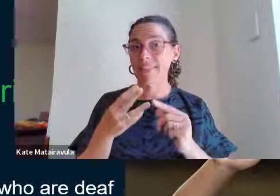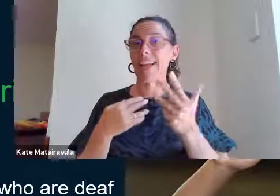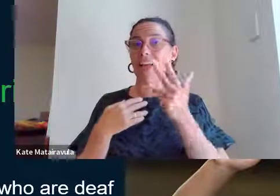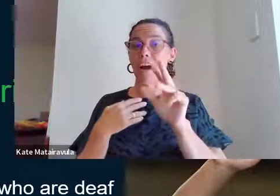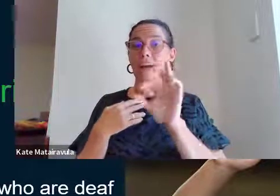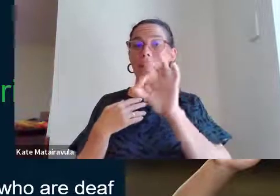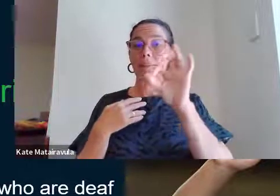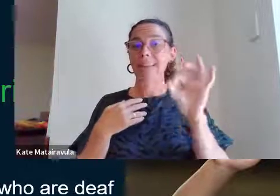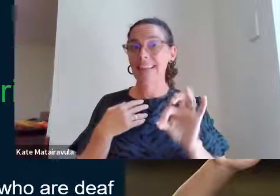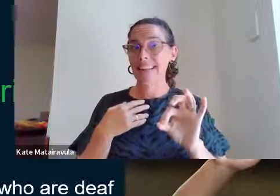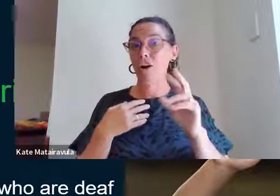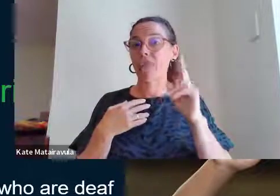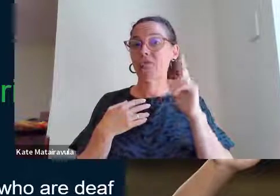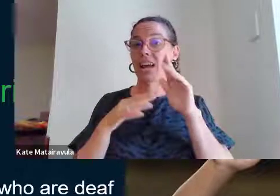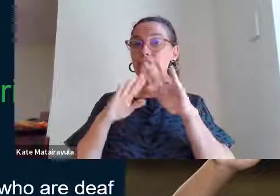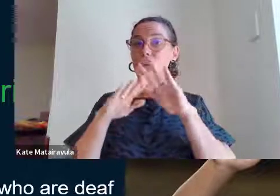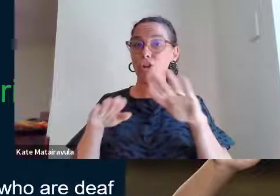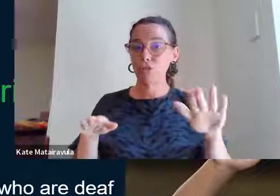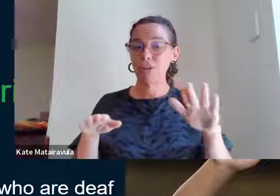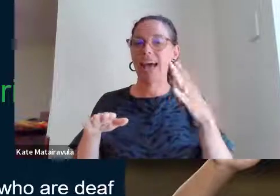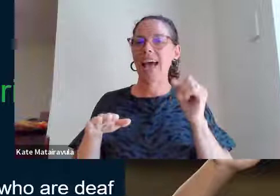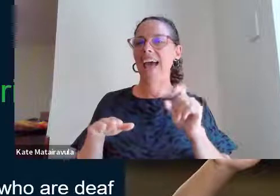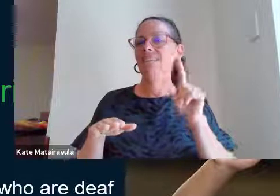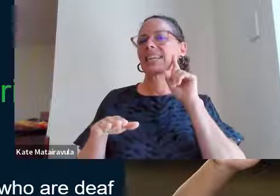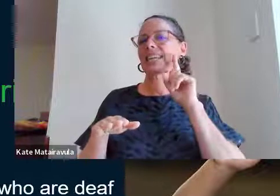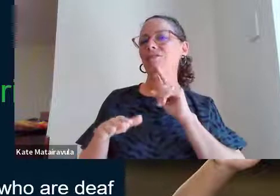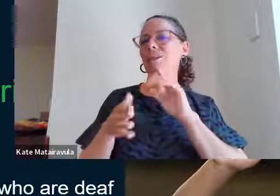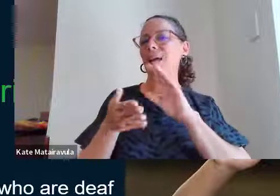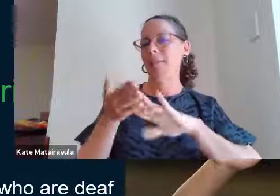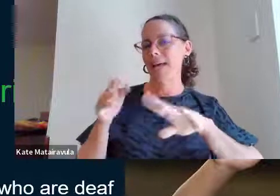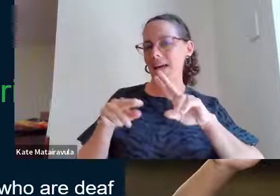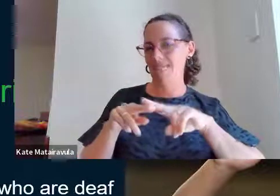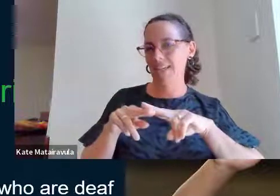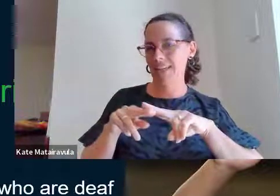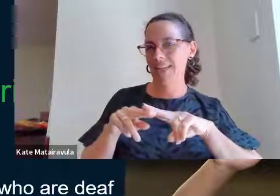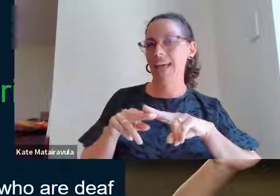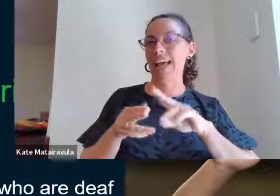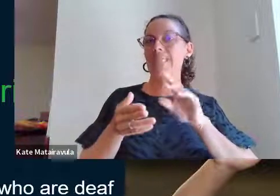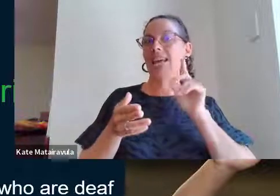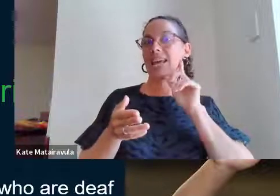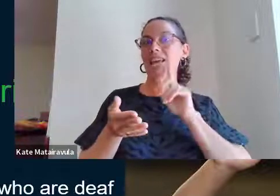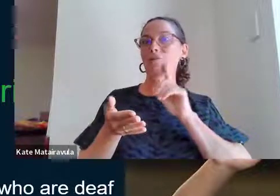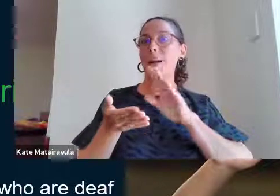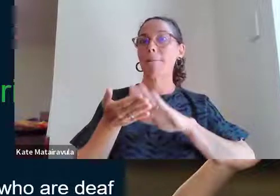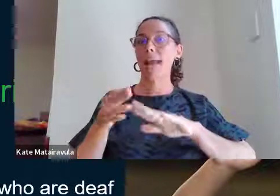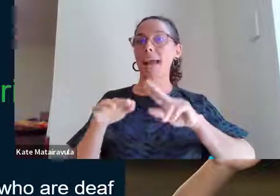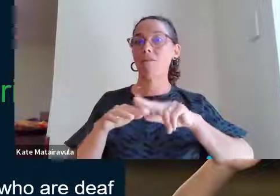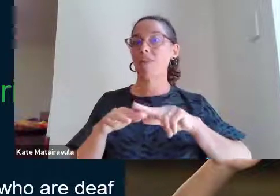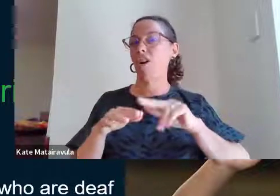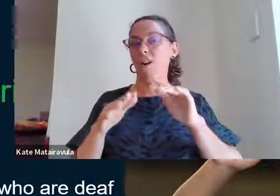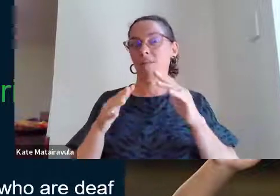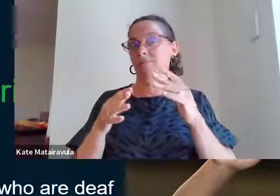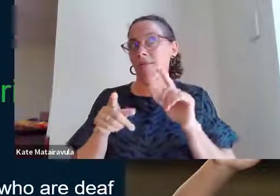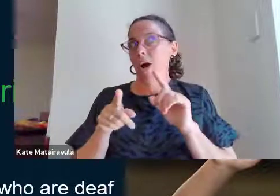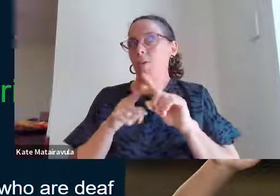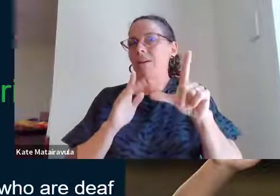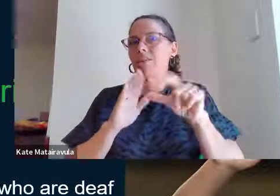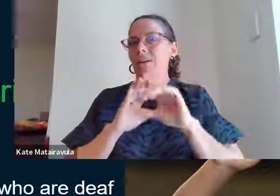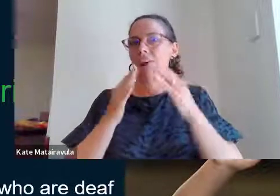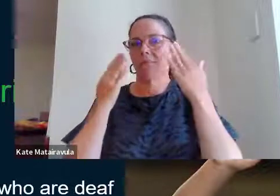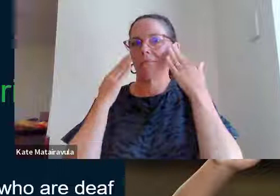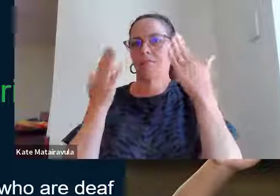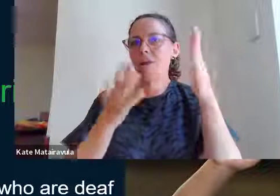skills. The third reason is that 90% of deaf children are actually born to hearing parents. So the